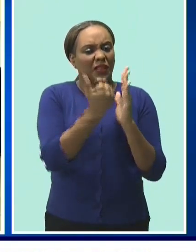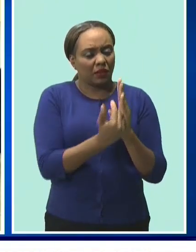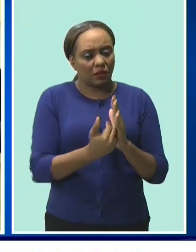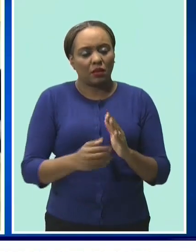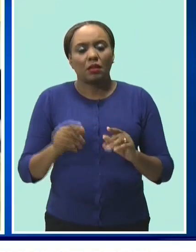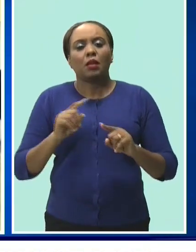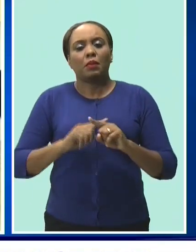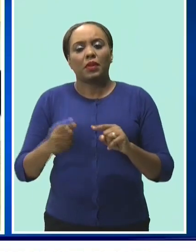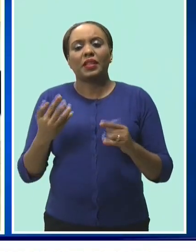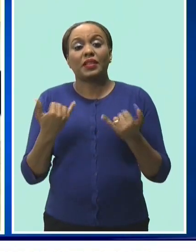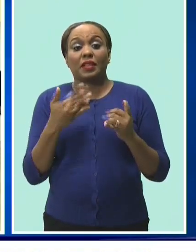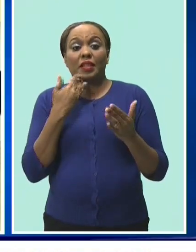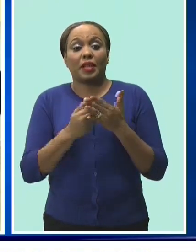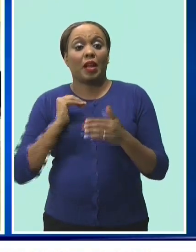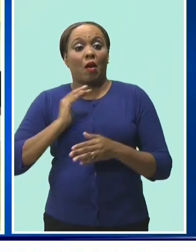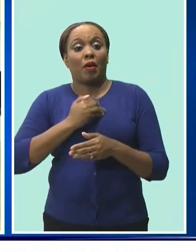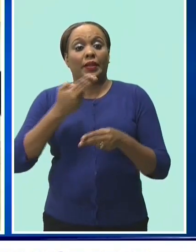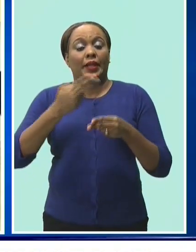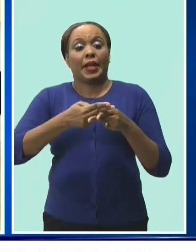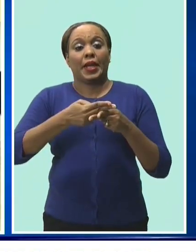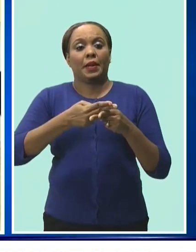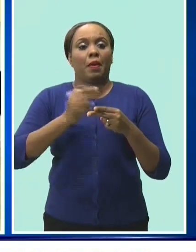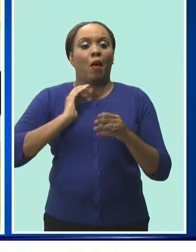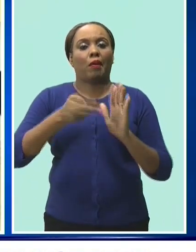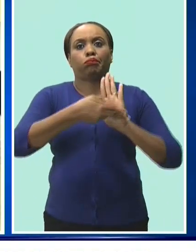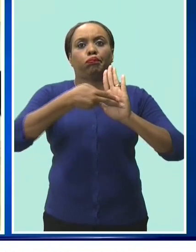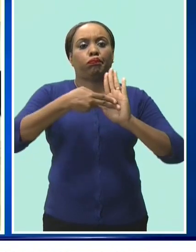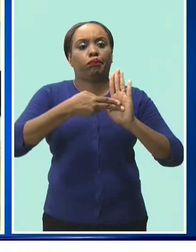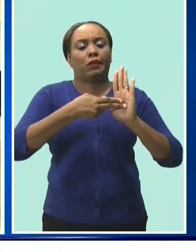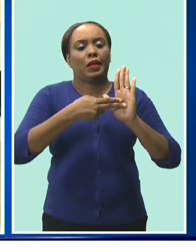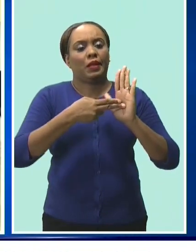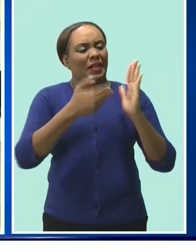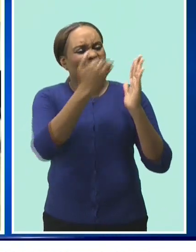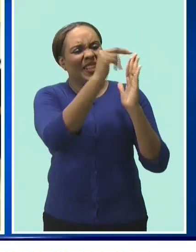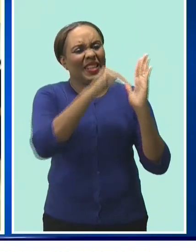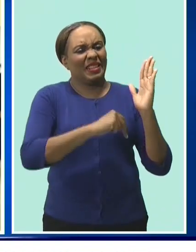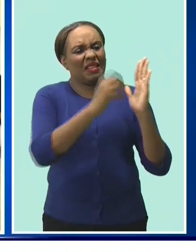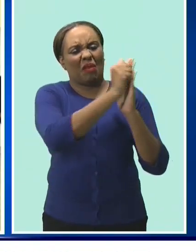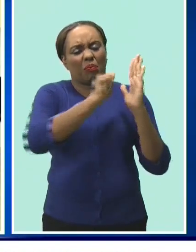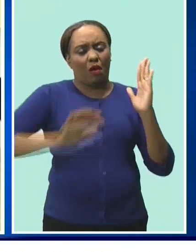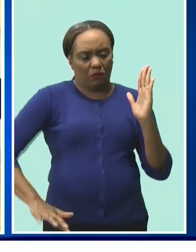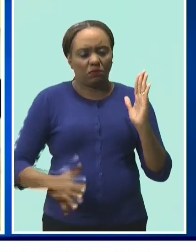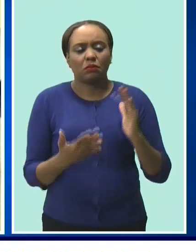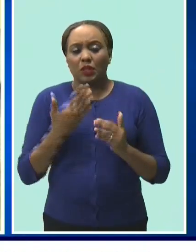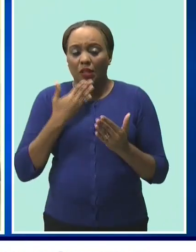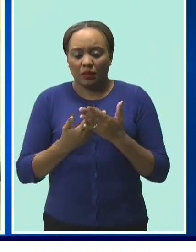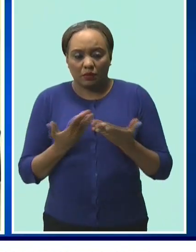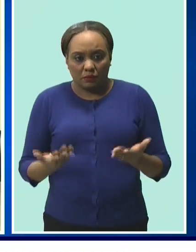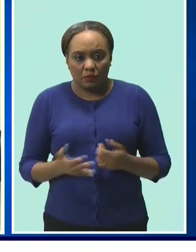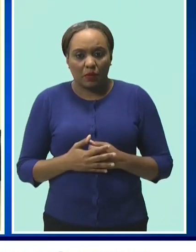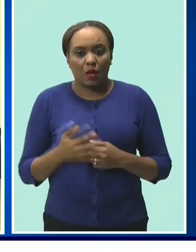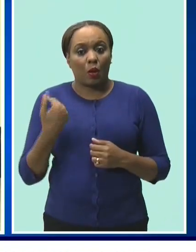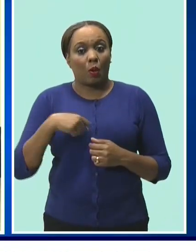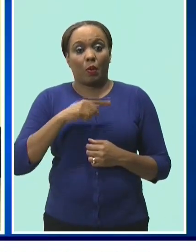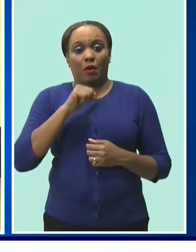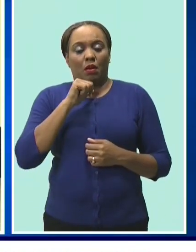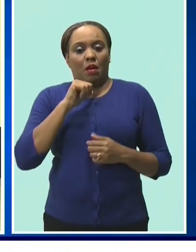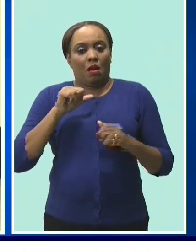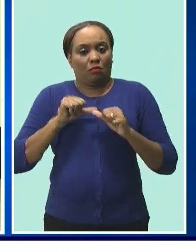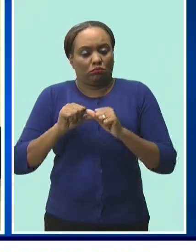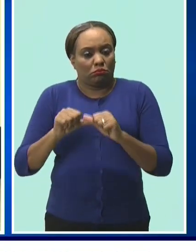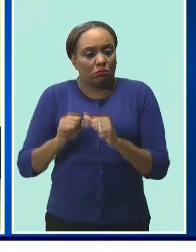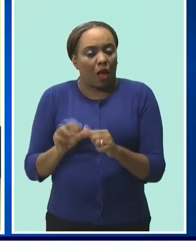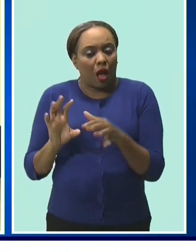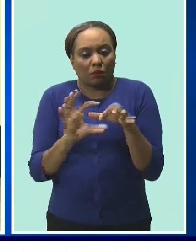these lists. And unfortunately, many investors look at these lists. So the fact that we're not on the list, we are a cooperative regime, we